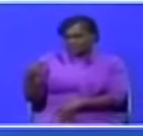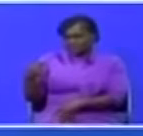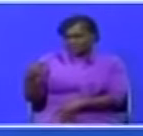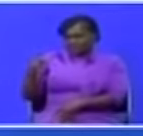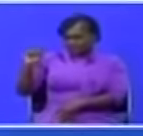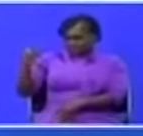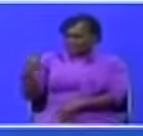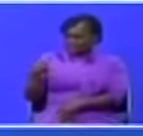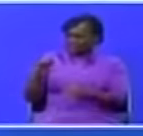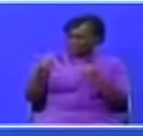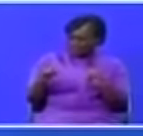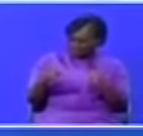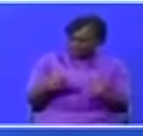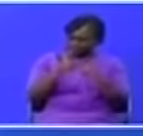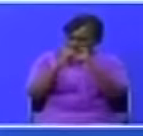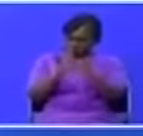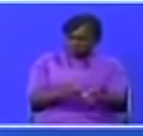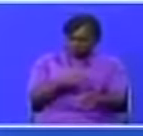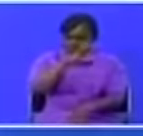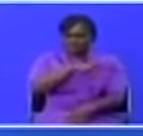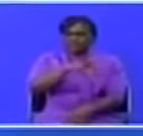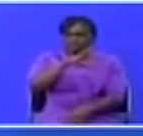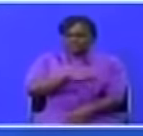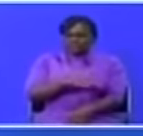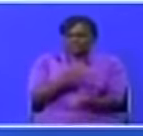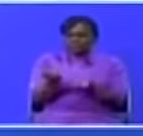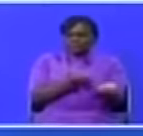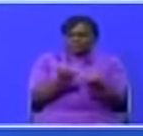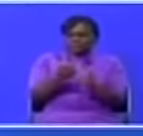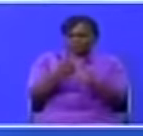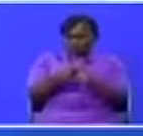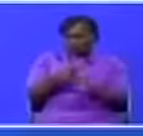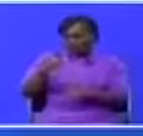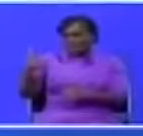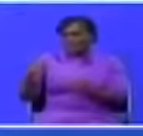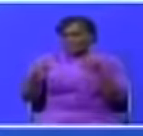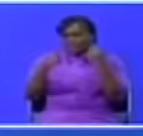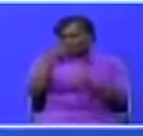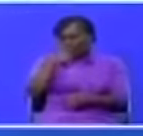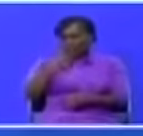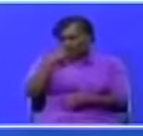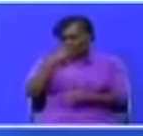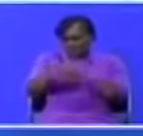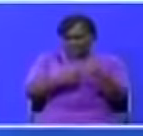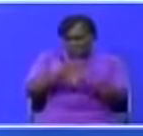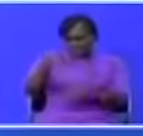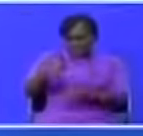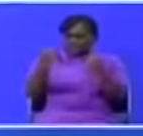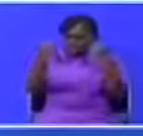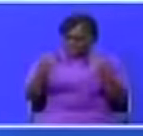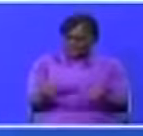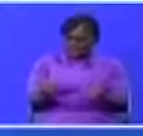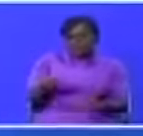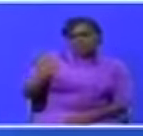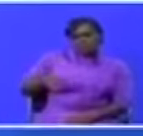first, their efforts were rewarded with buyers coming from as far as Zanzibar in Tanzania. But this year has been a difficult year for